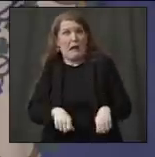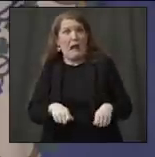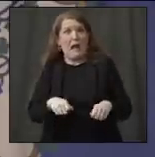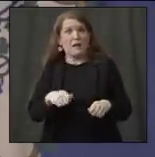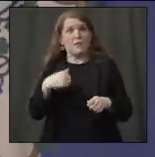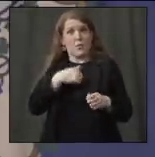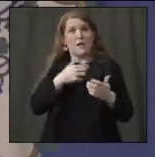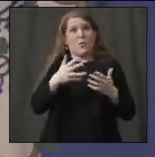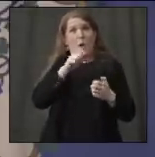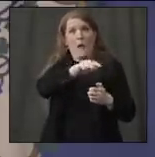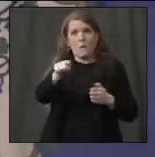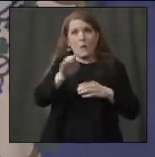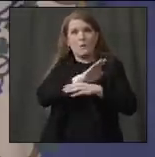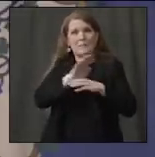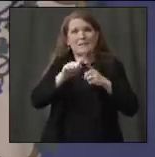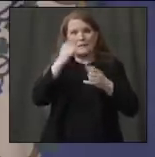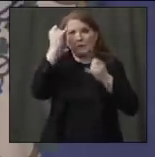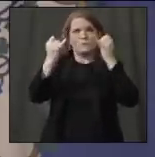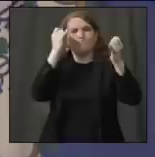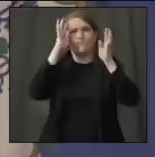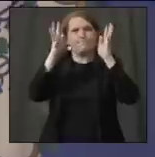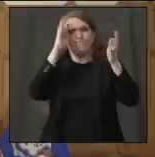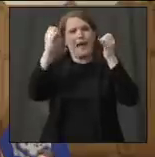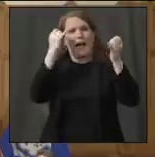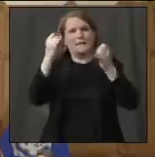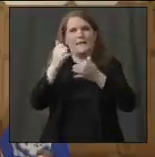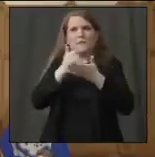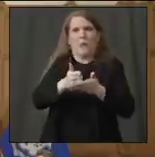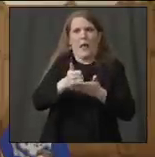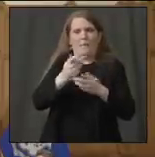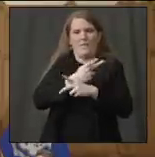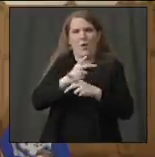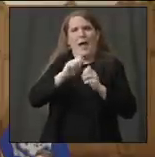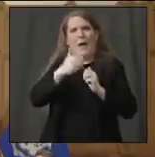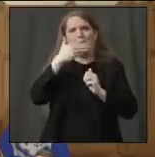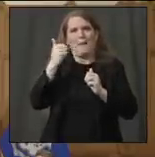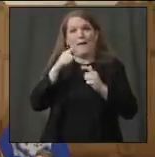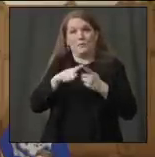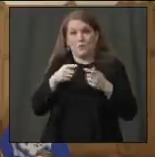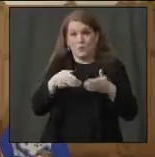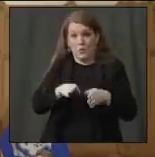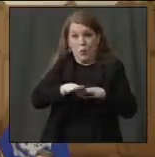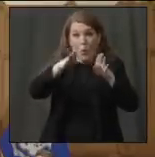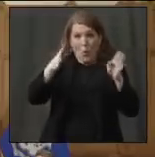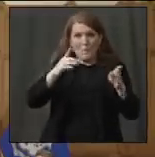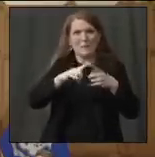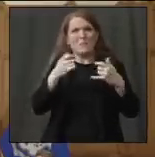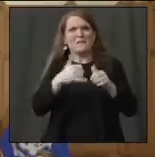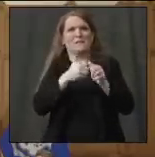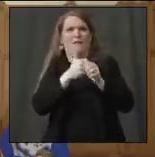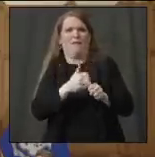that. Okay, thank you, sir. Fox 61.